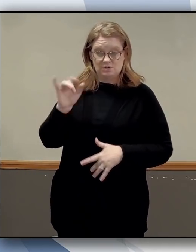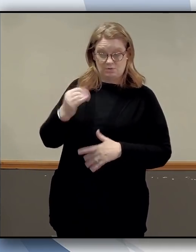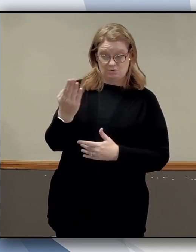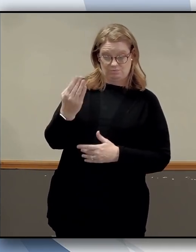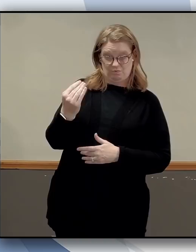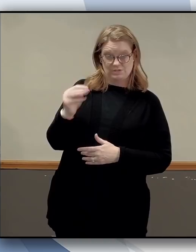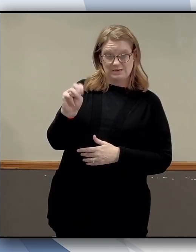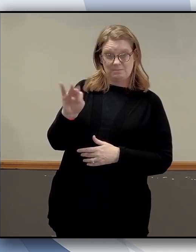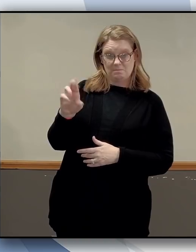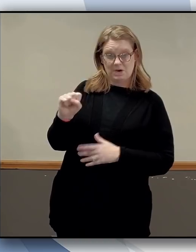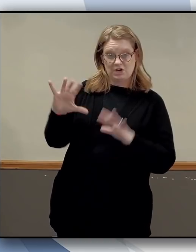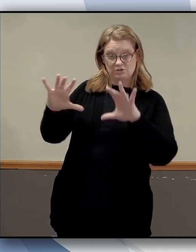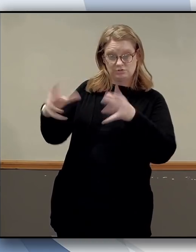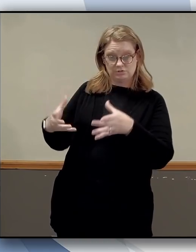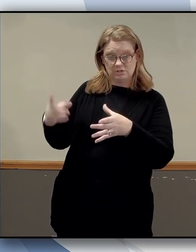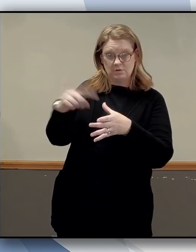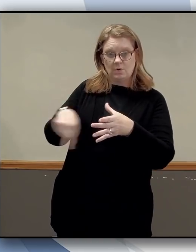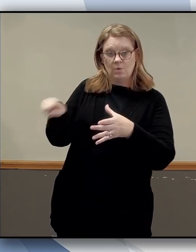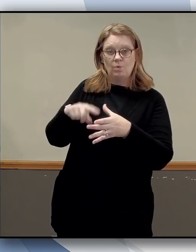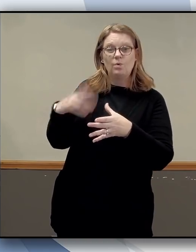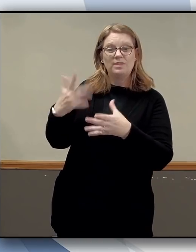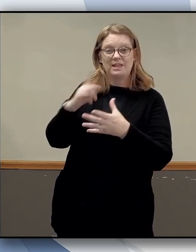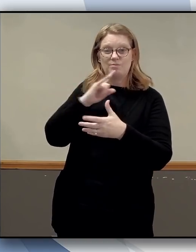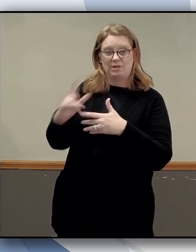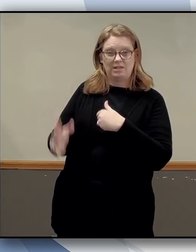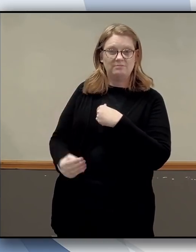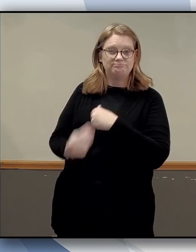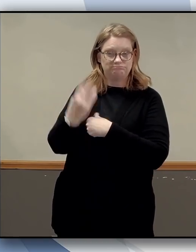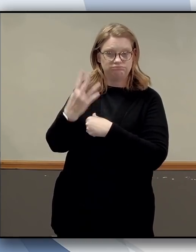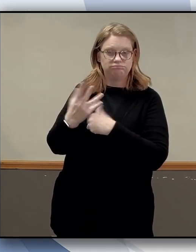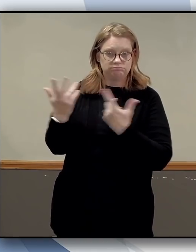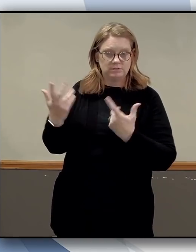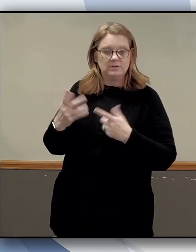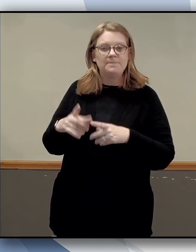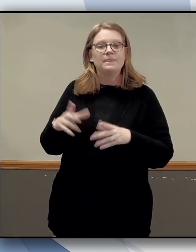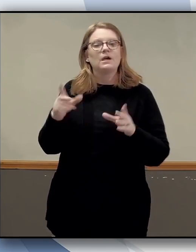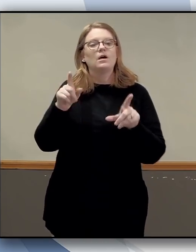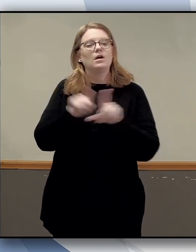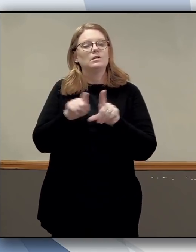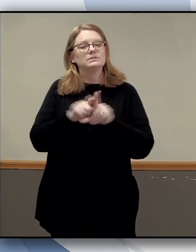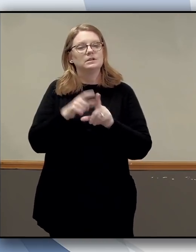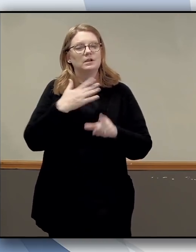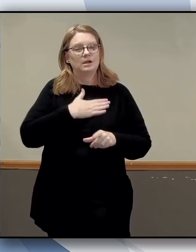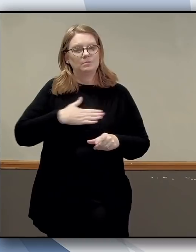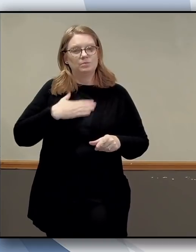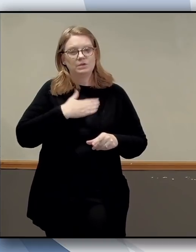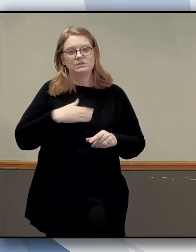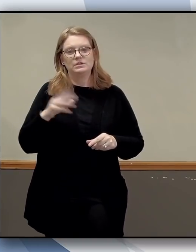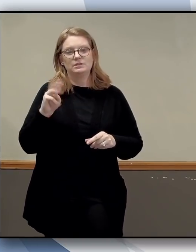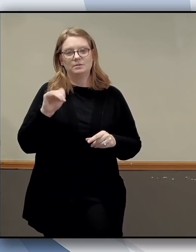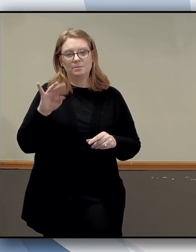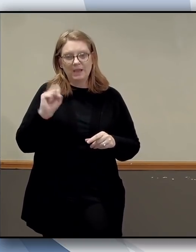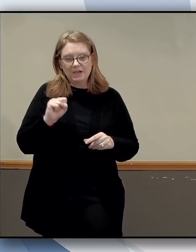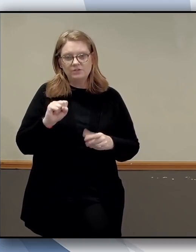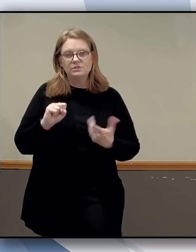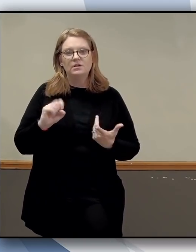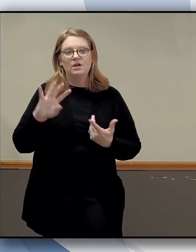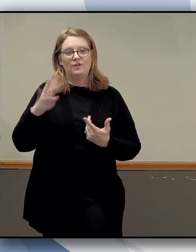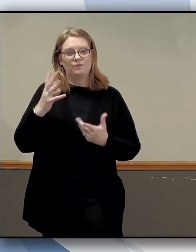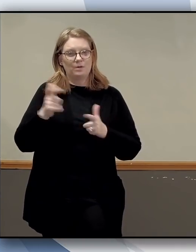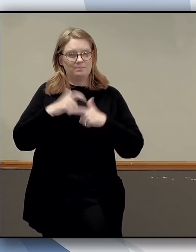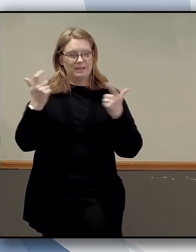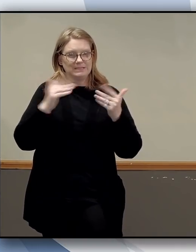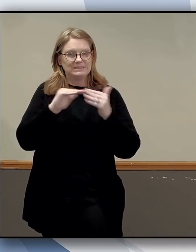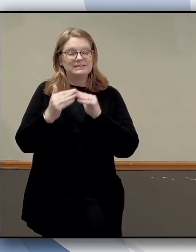difference. We appreciate their input, and we also appreciate yesterday's letter from the mayor of our fourth largest cities that urges citizens